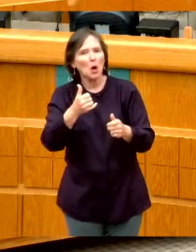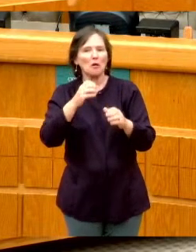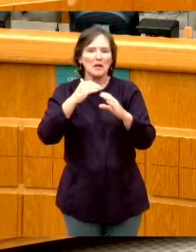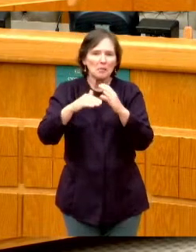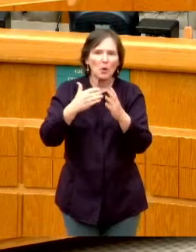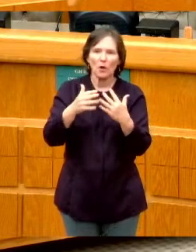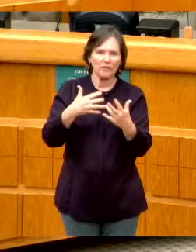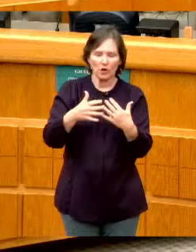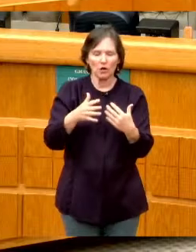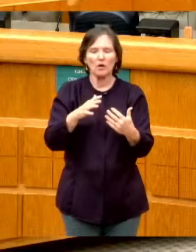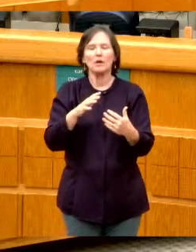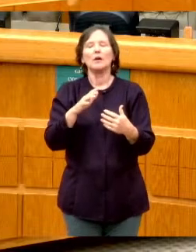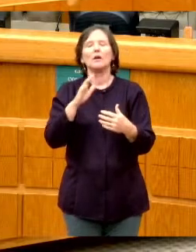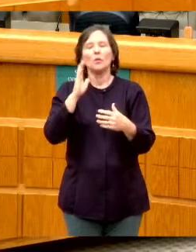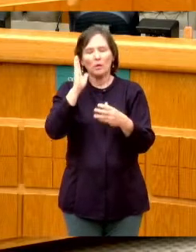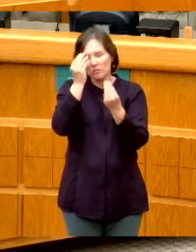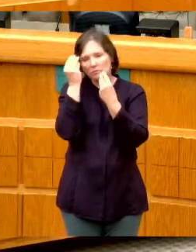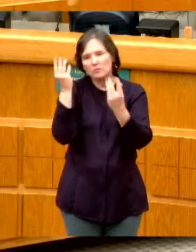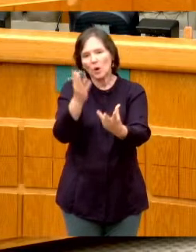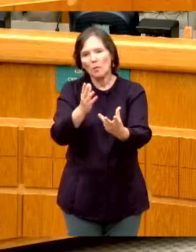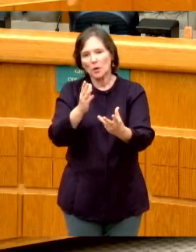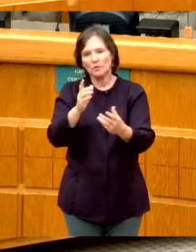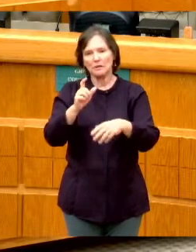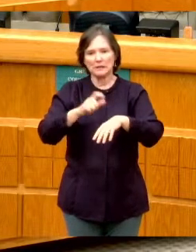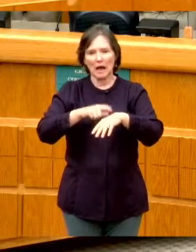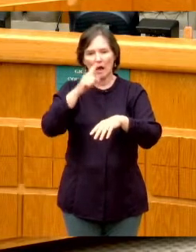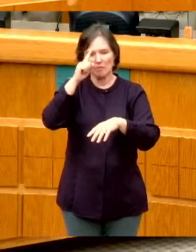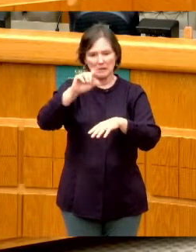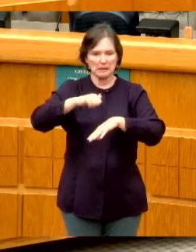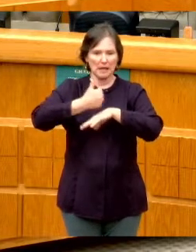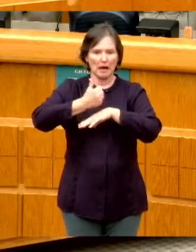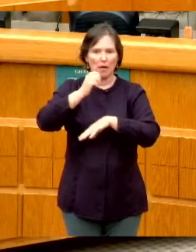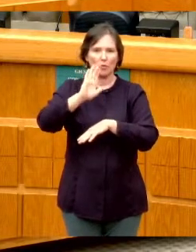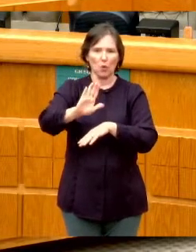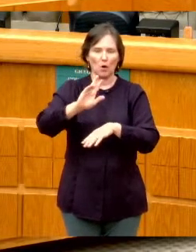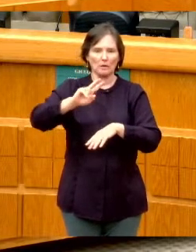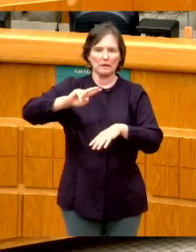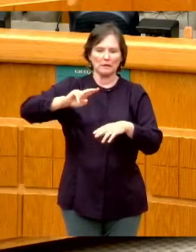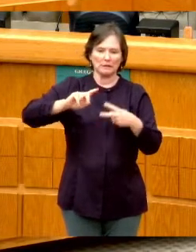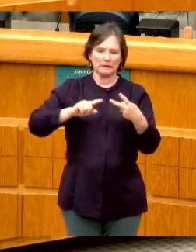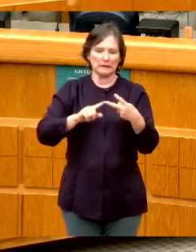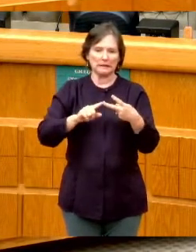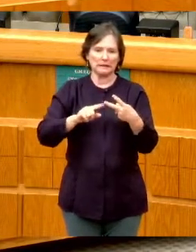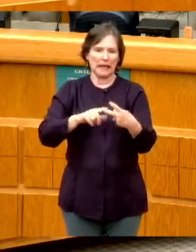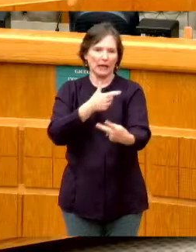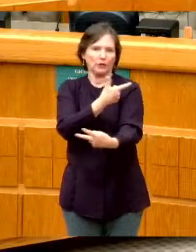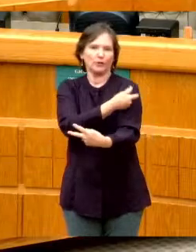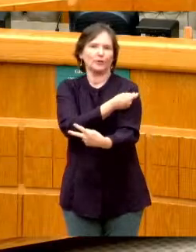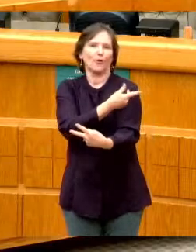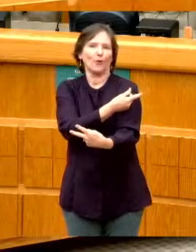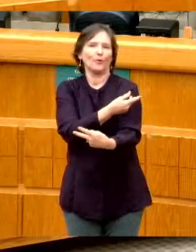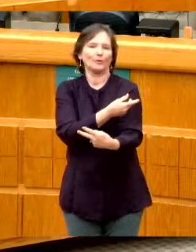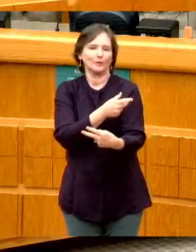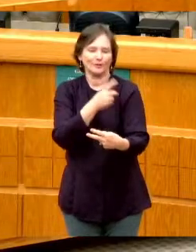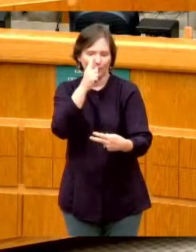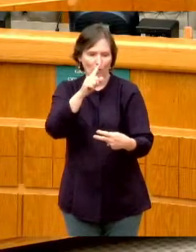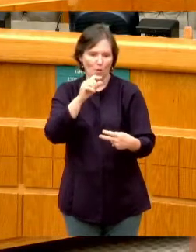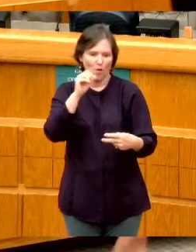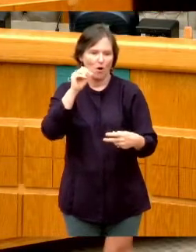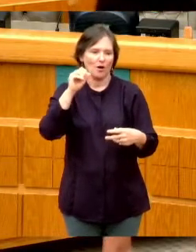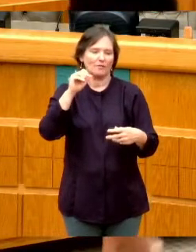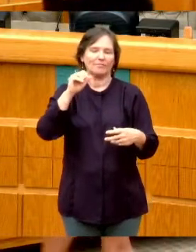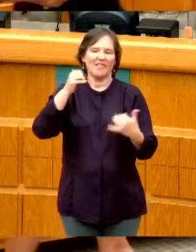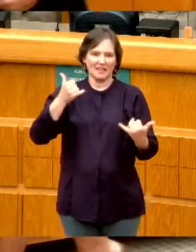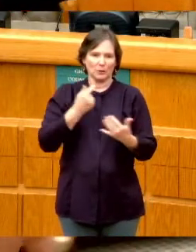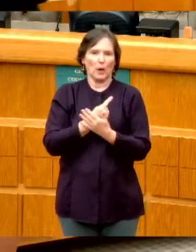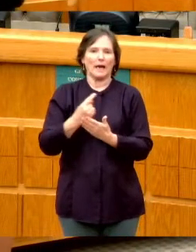appointment information, obviously. Thank you. Le quiero indicar que el día de hoy recibimos 5,000 vacunas para segunda dosis. Estas son para las personas que recibieron